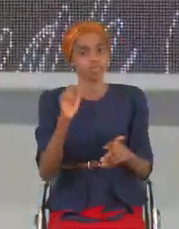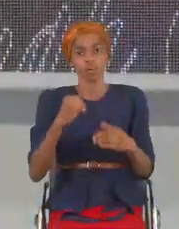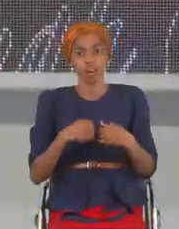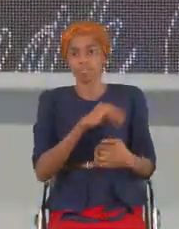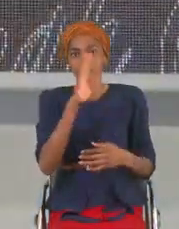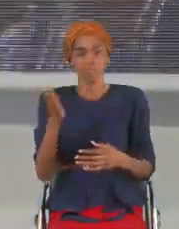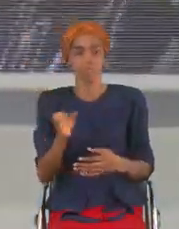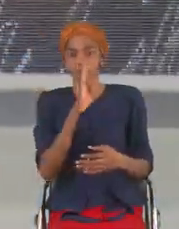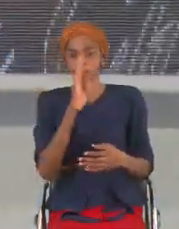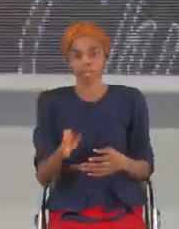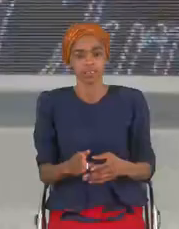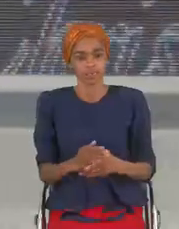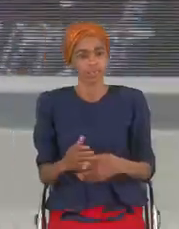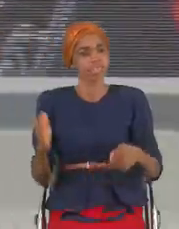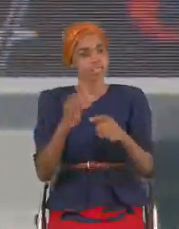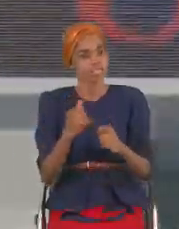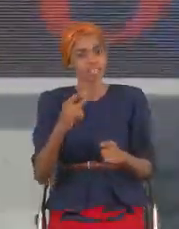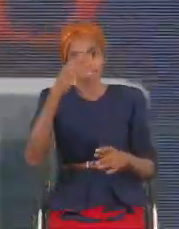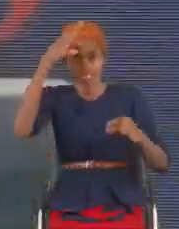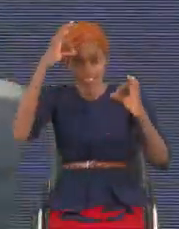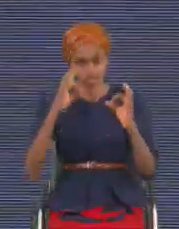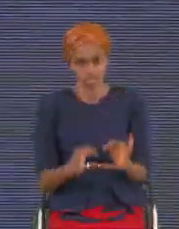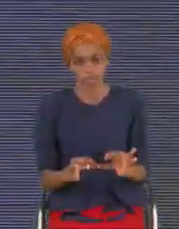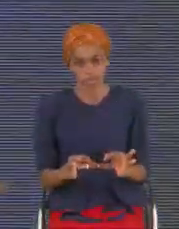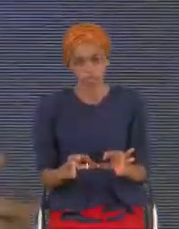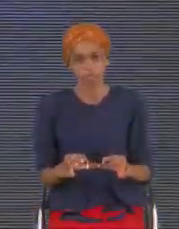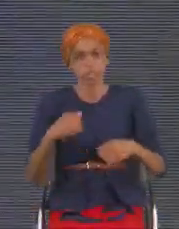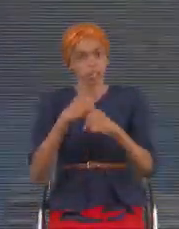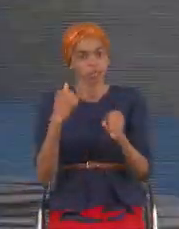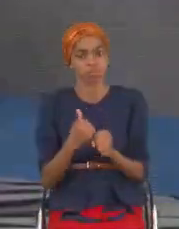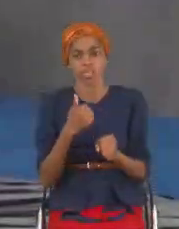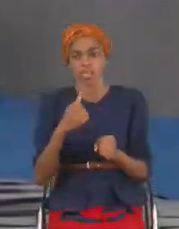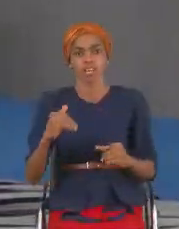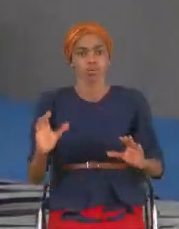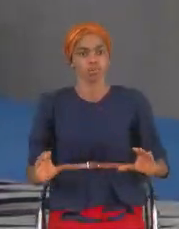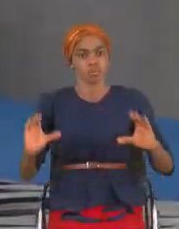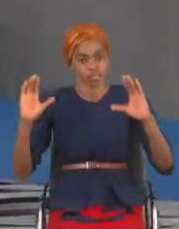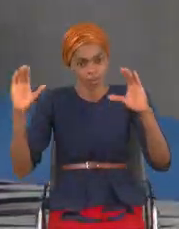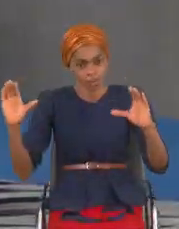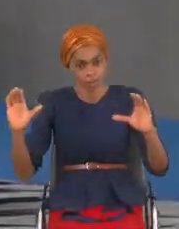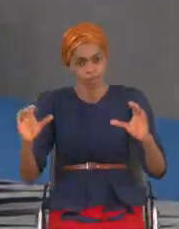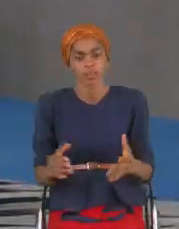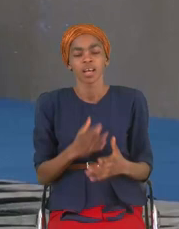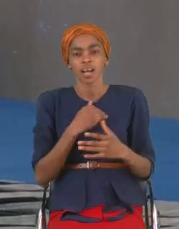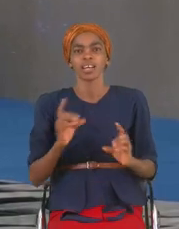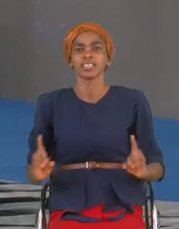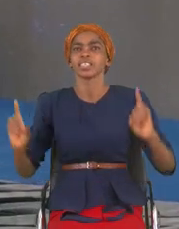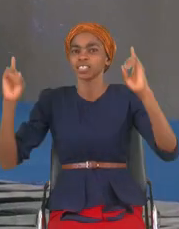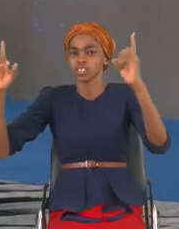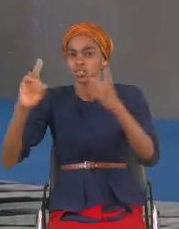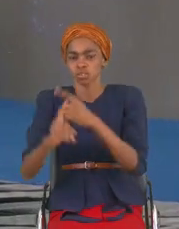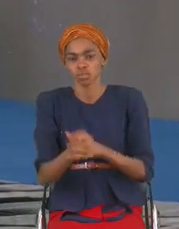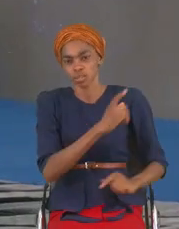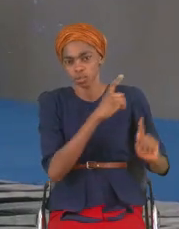been. Take a decision, make a commitment, a dedication to the